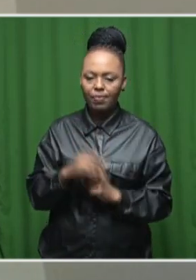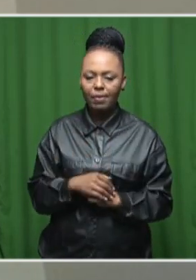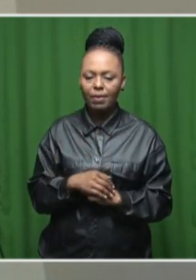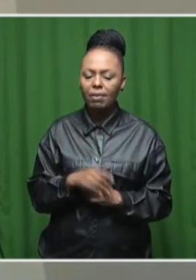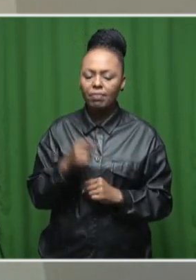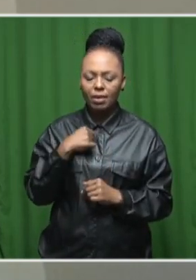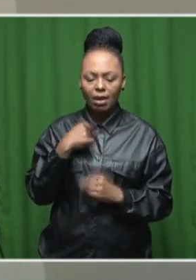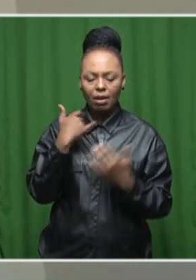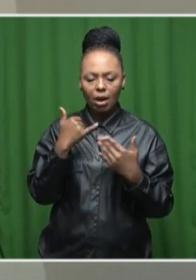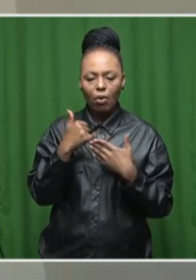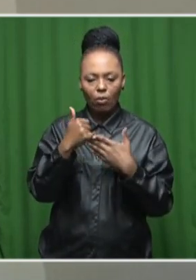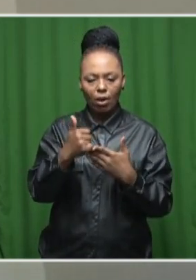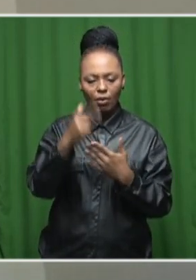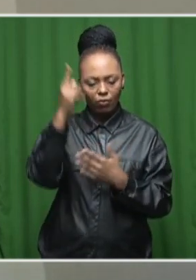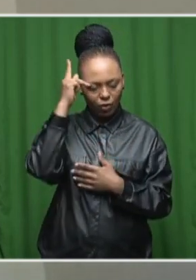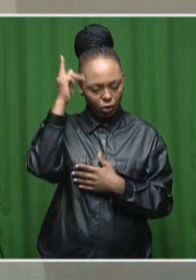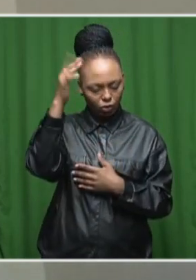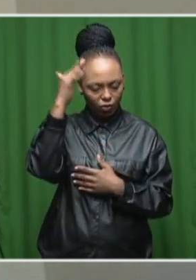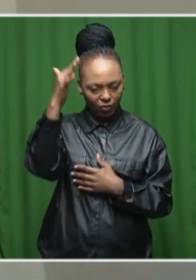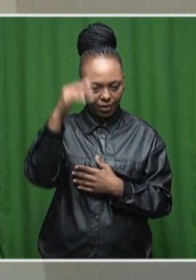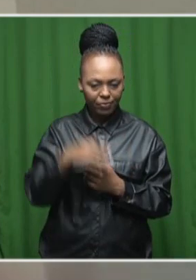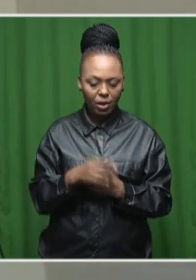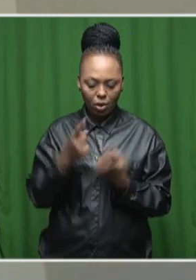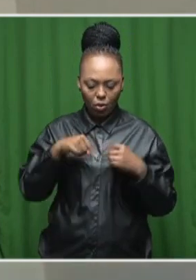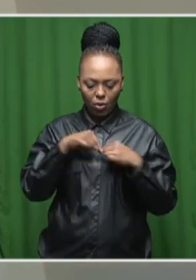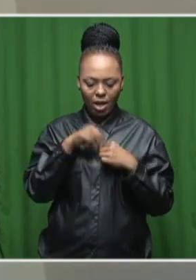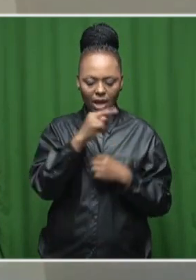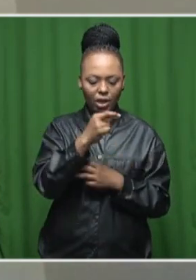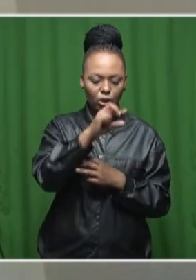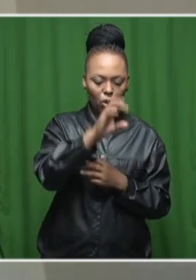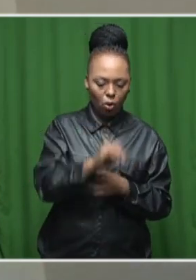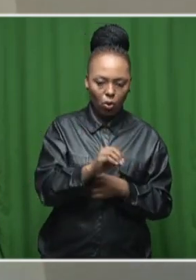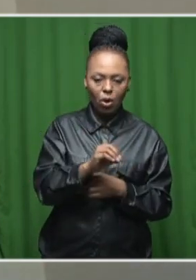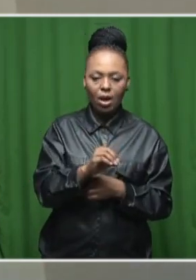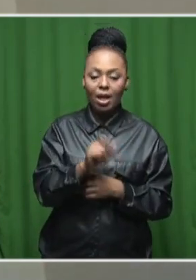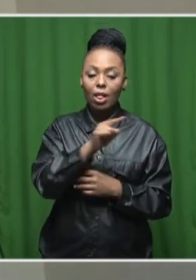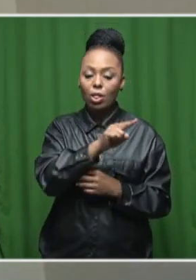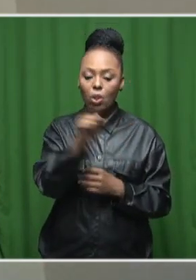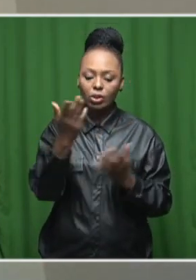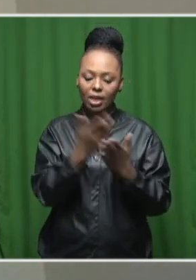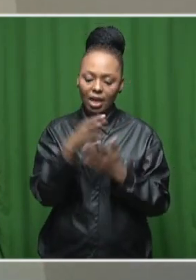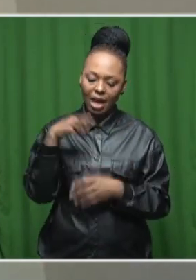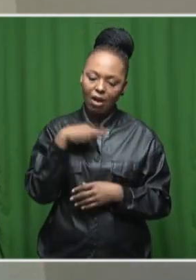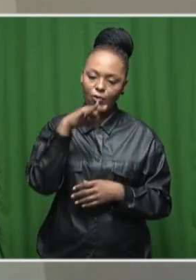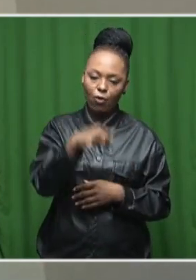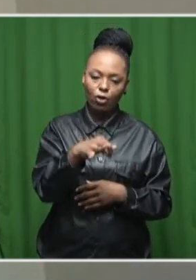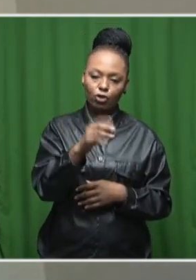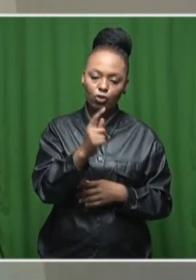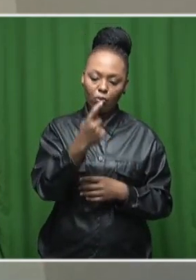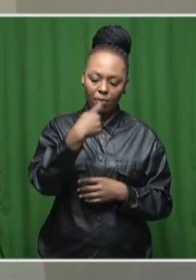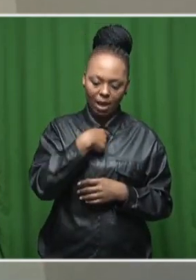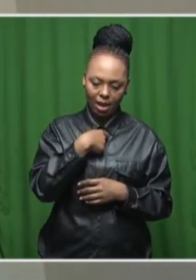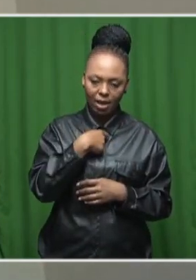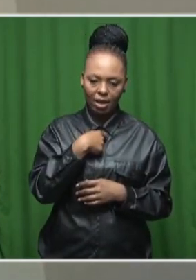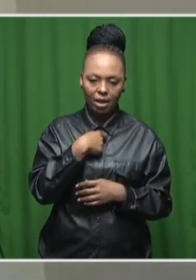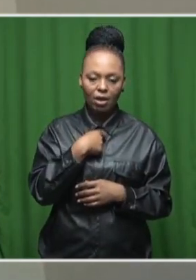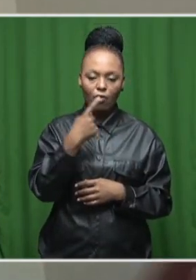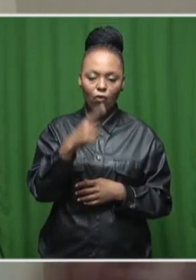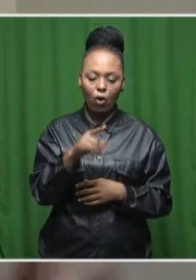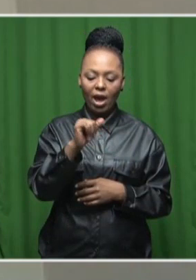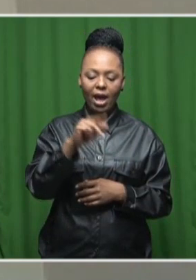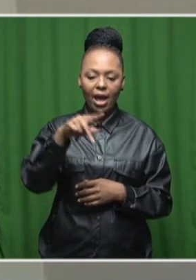philosophy, because we are an NGO, is for those that can afford to pay, those schools that can afford to pay for the